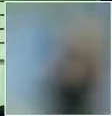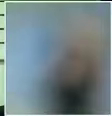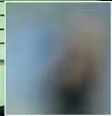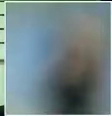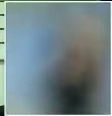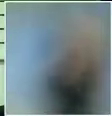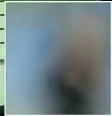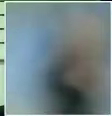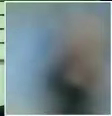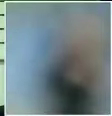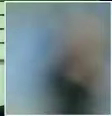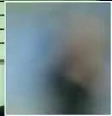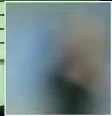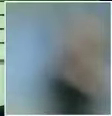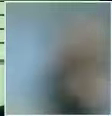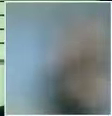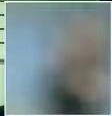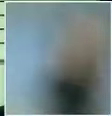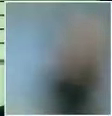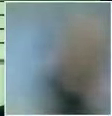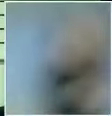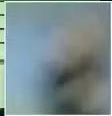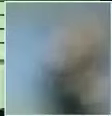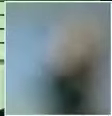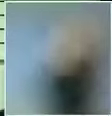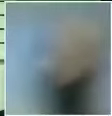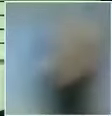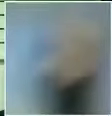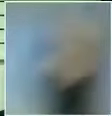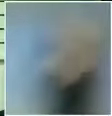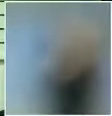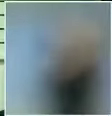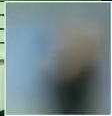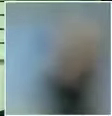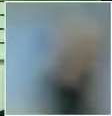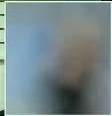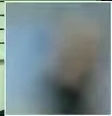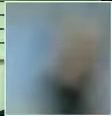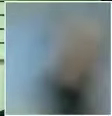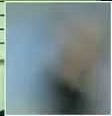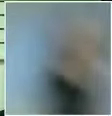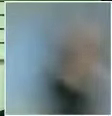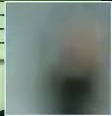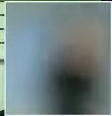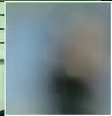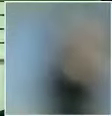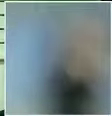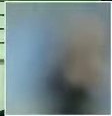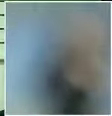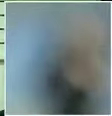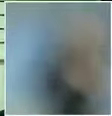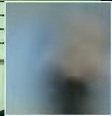we bring them with the end to really get solution to be